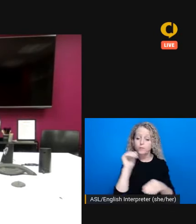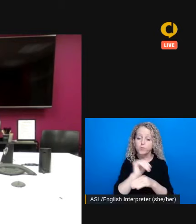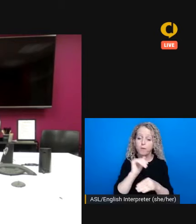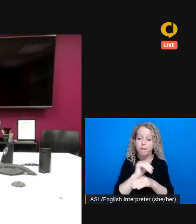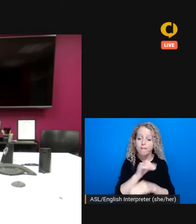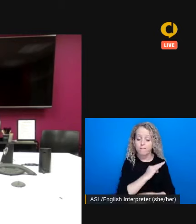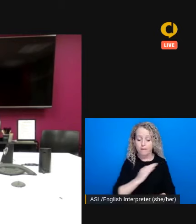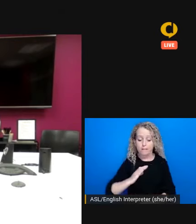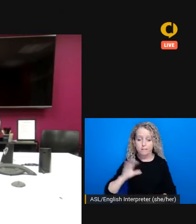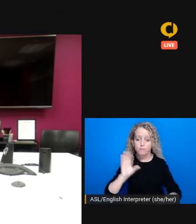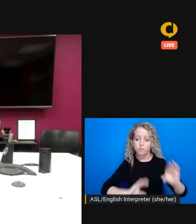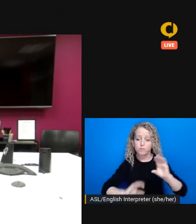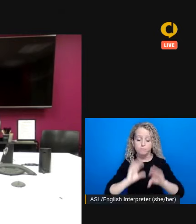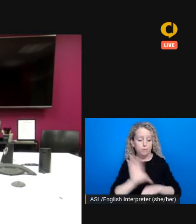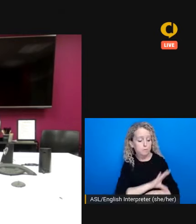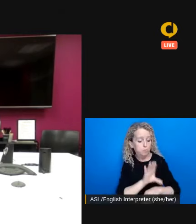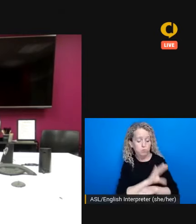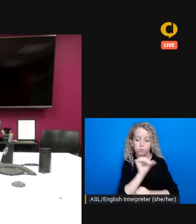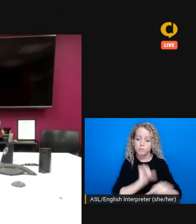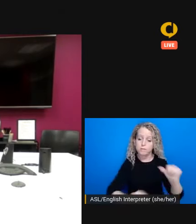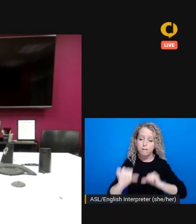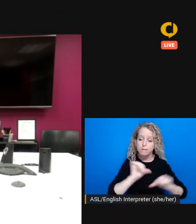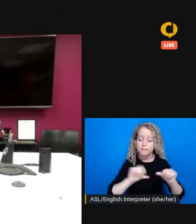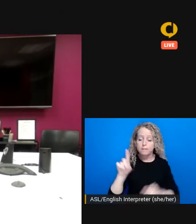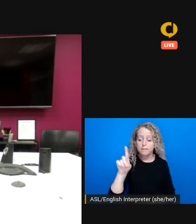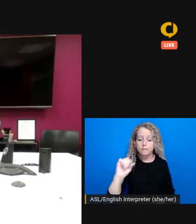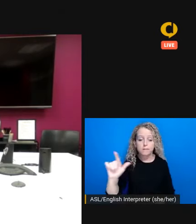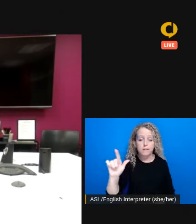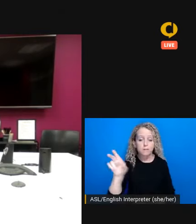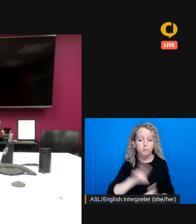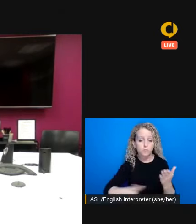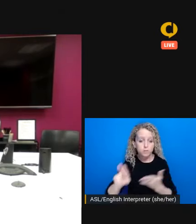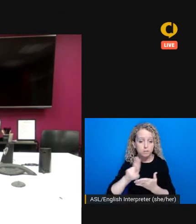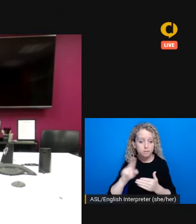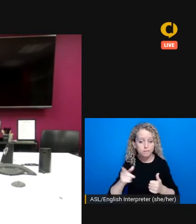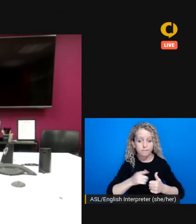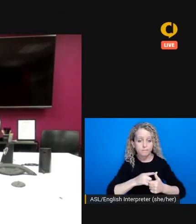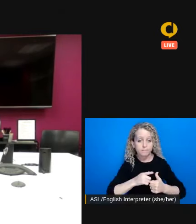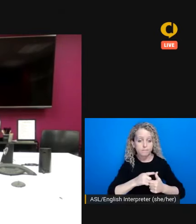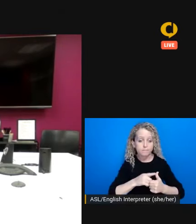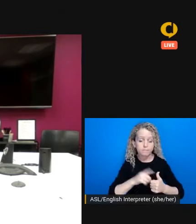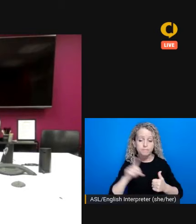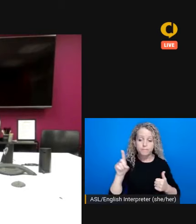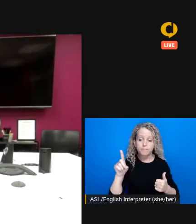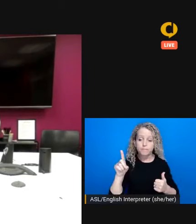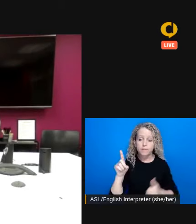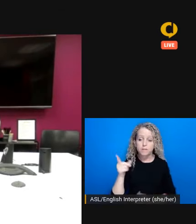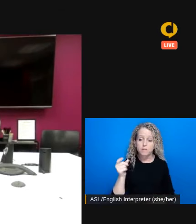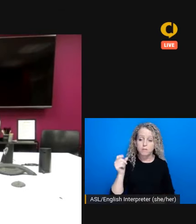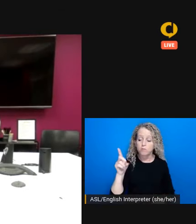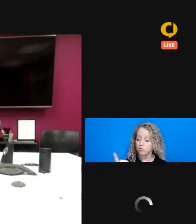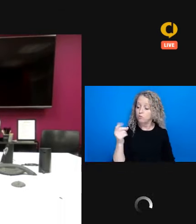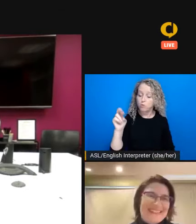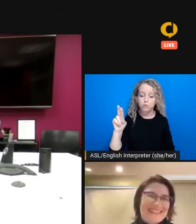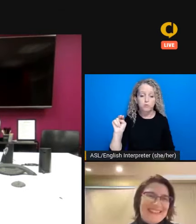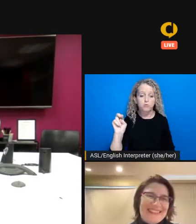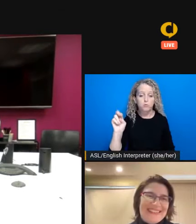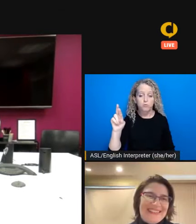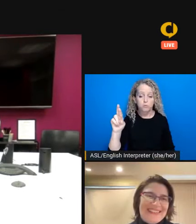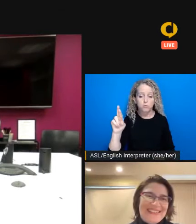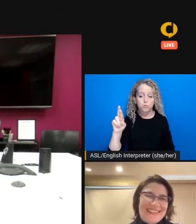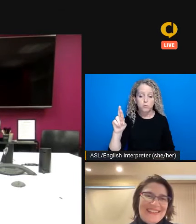Faculty of Computer Science at Dalhousie University. First up, we have Dr. Nur Zincir-Heywood.